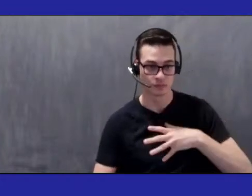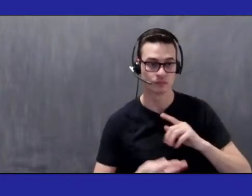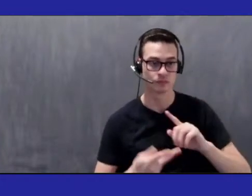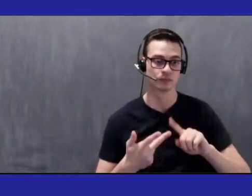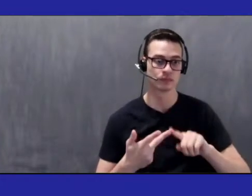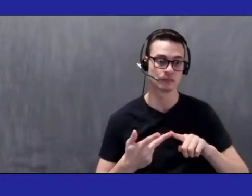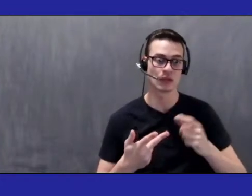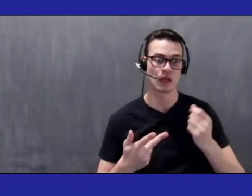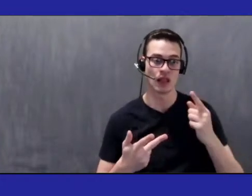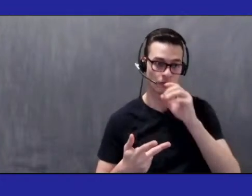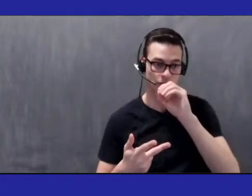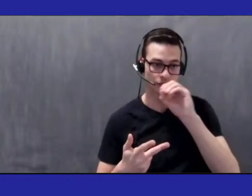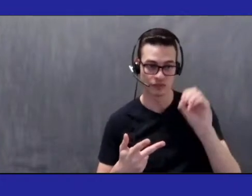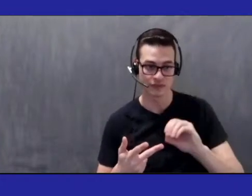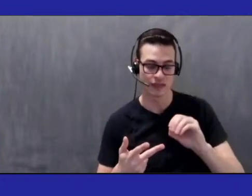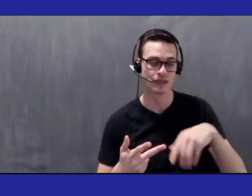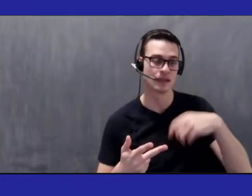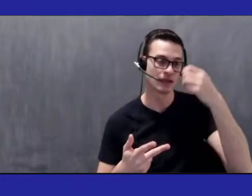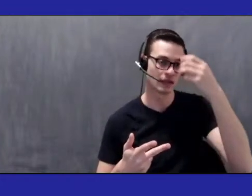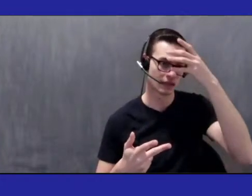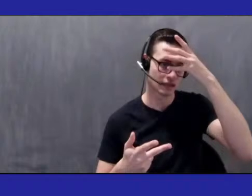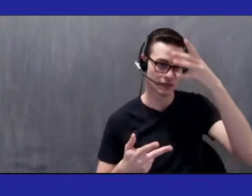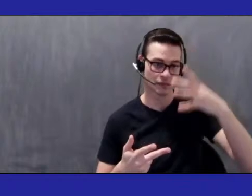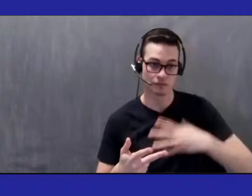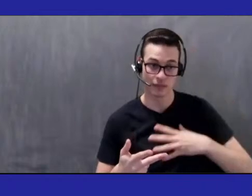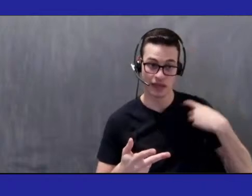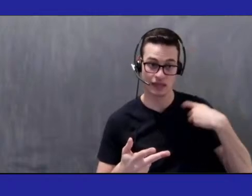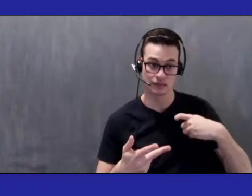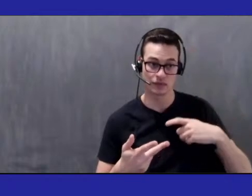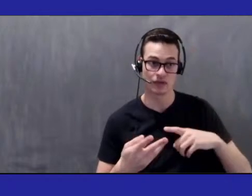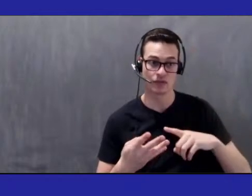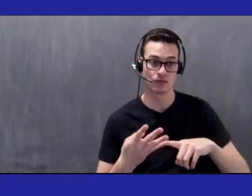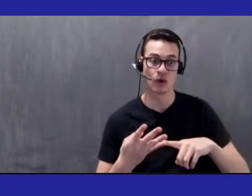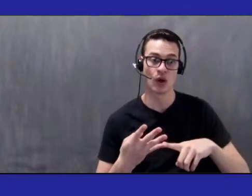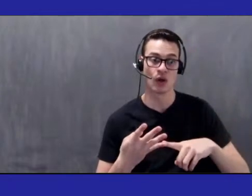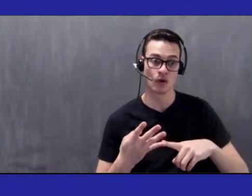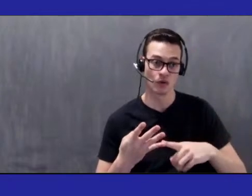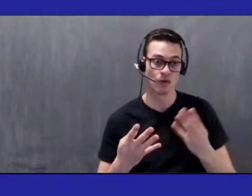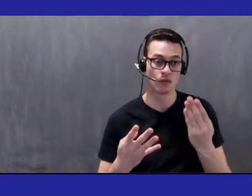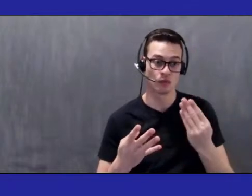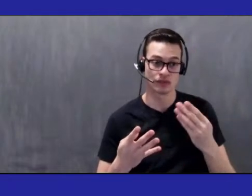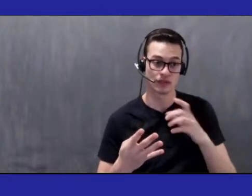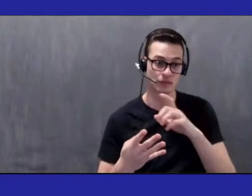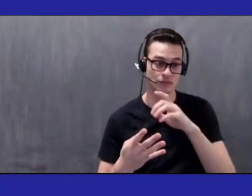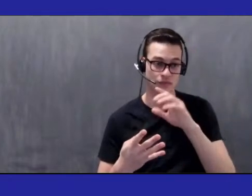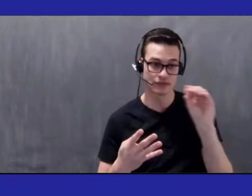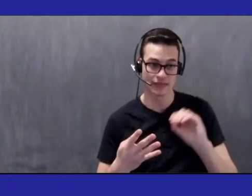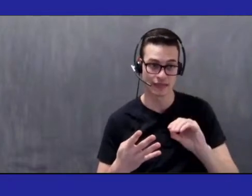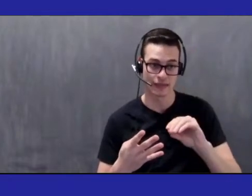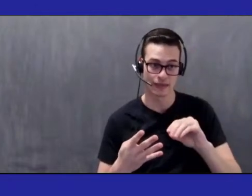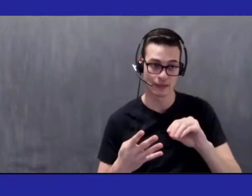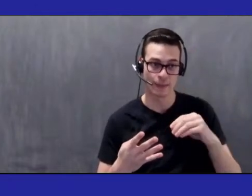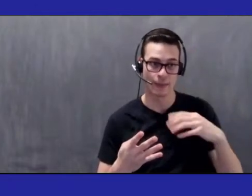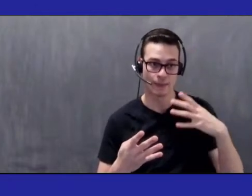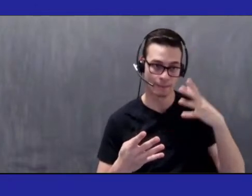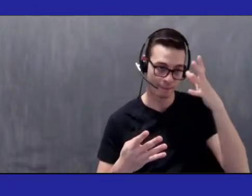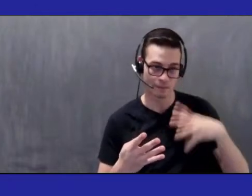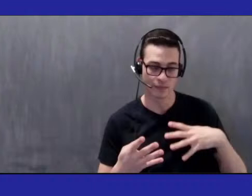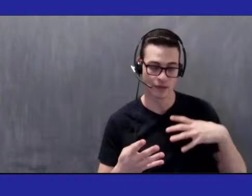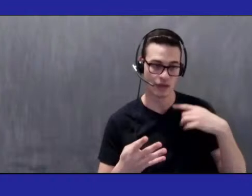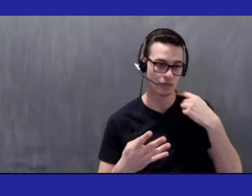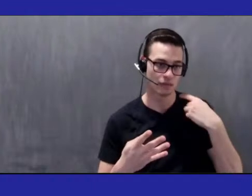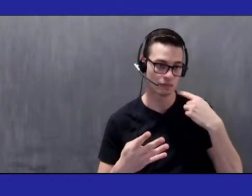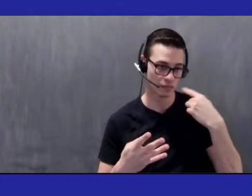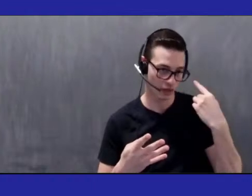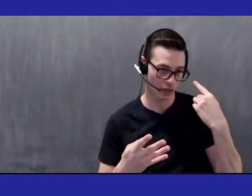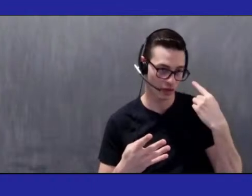Hispanic male, 14% Black female. And just what thought have you given to innovating or looking at the processes that we have in place